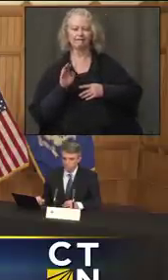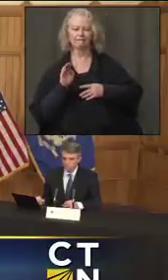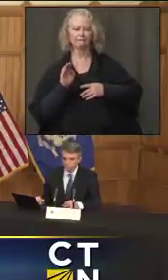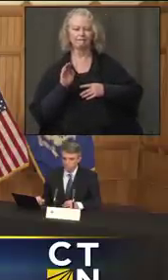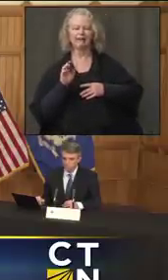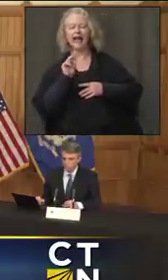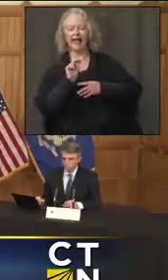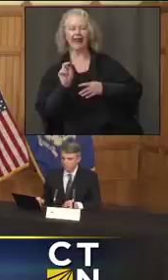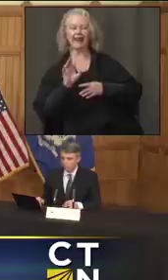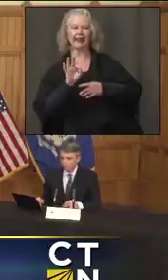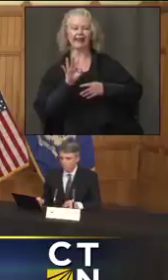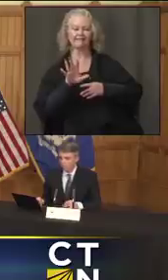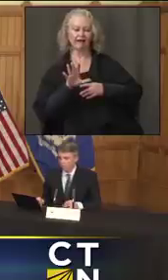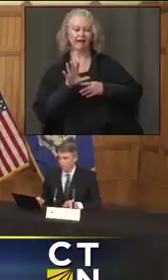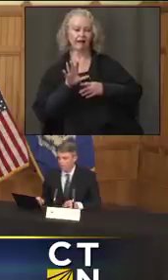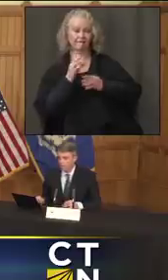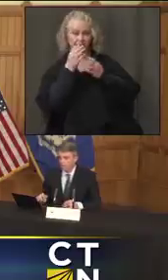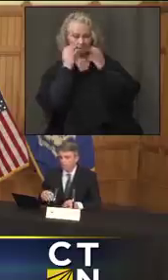employees.